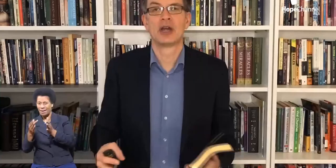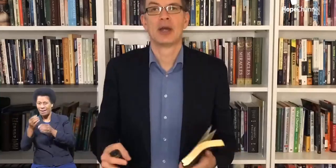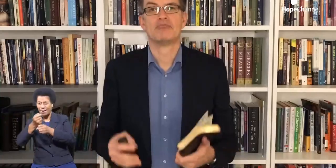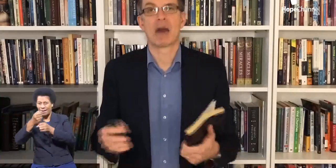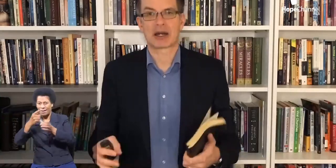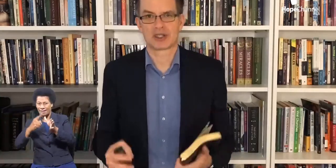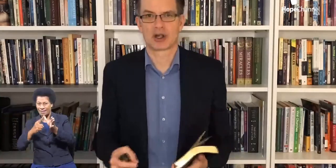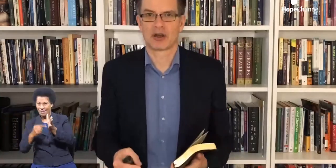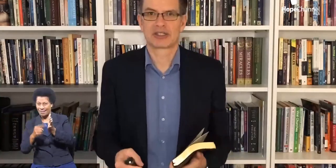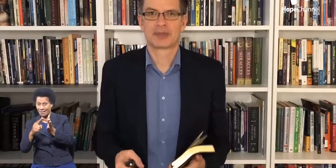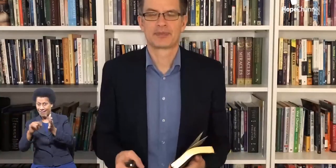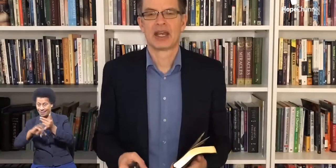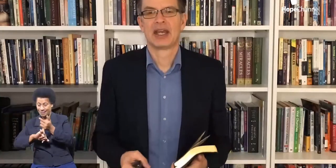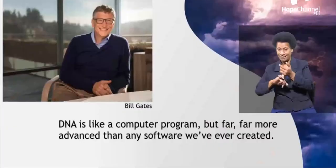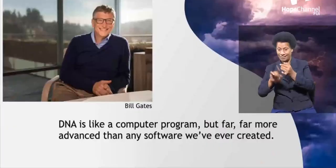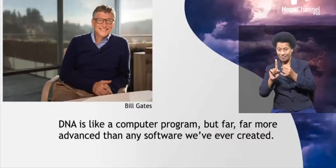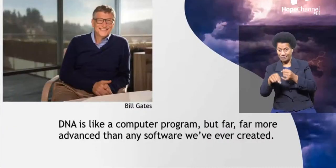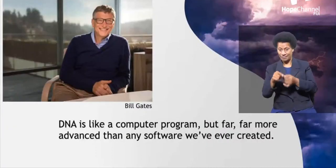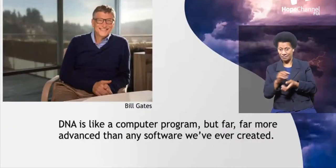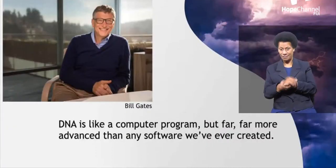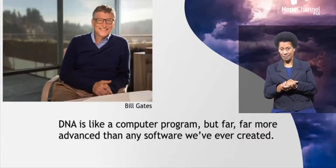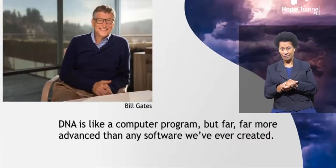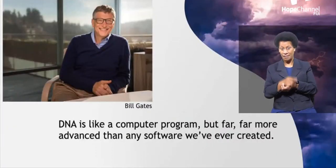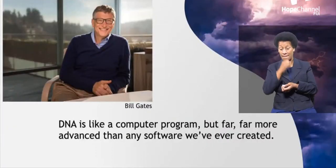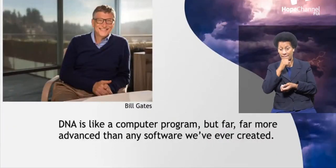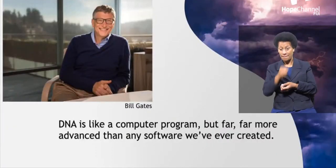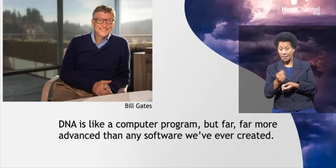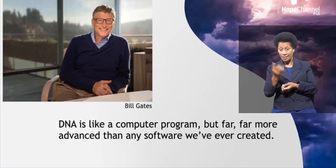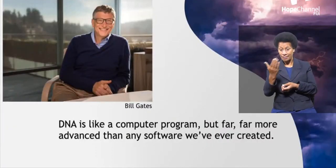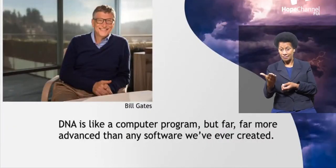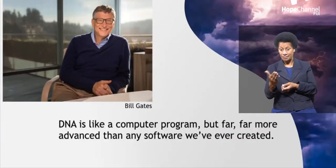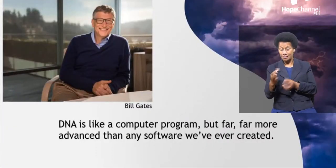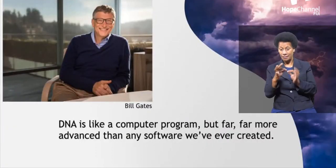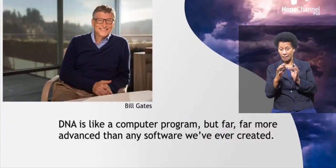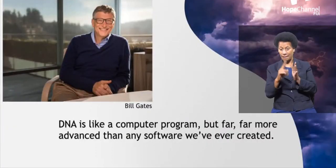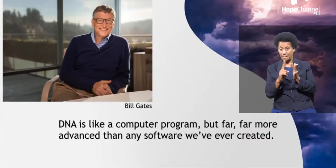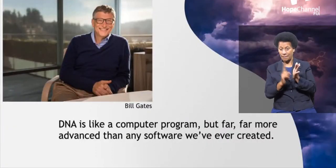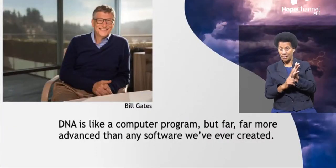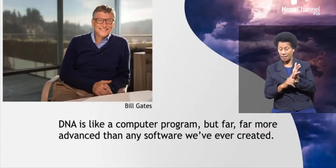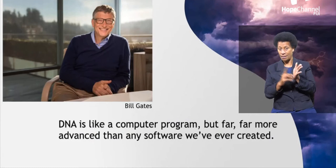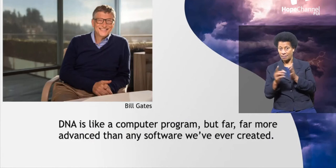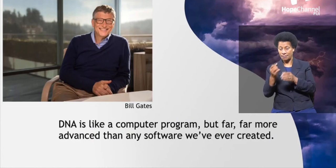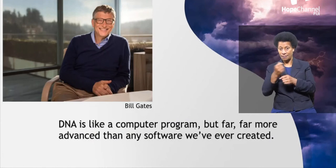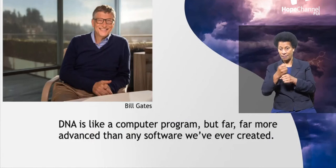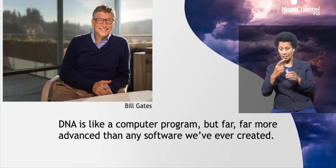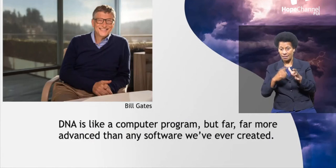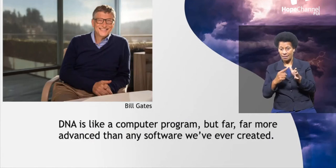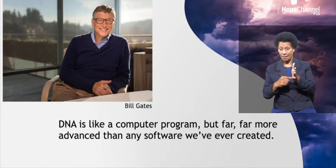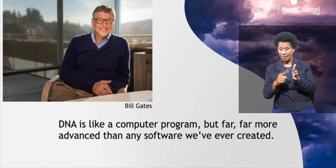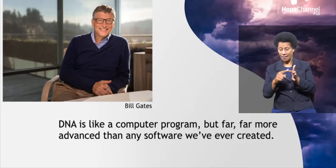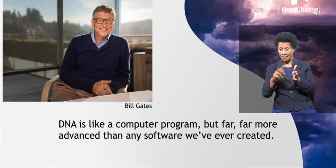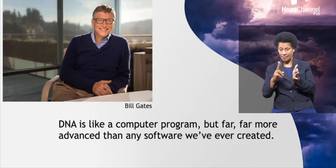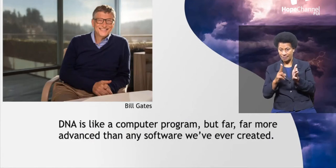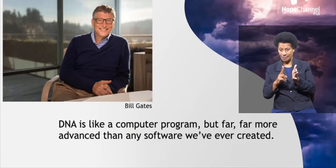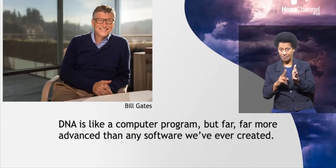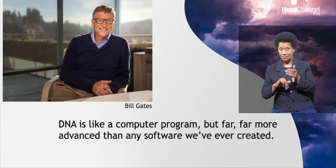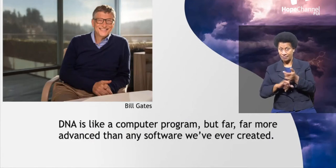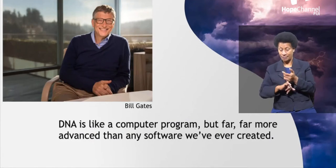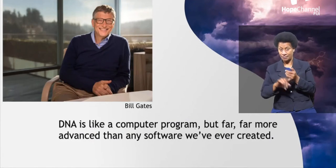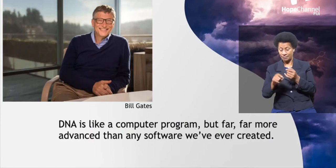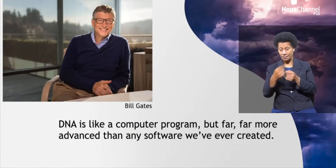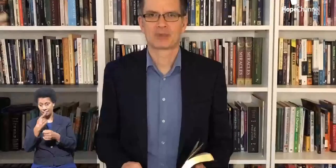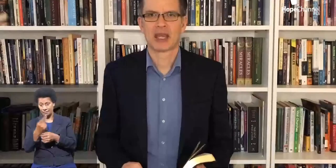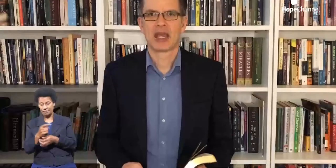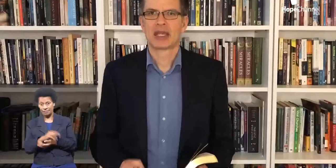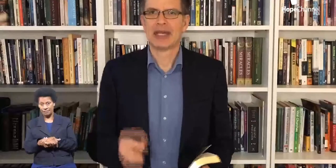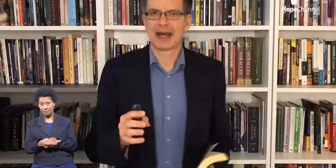of Microsoft. He wrote this: DNA is like a computer code, but far, far more advanced than any software we've